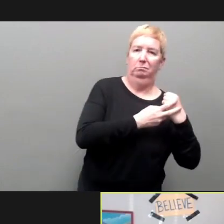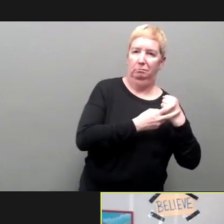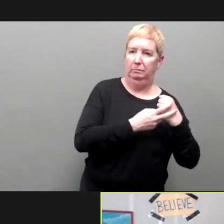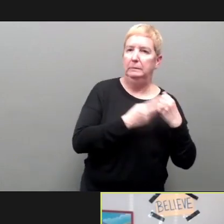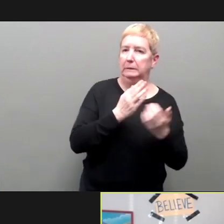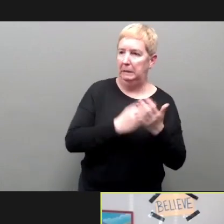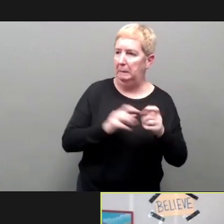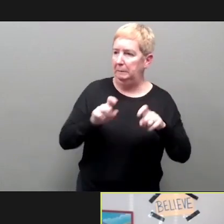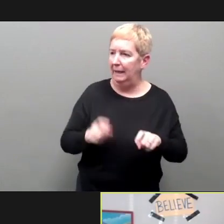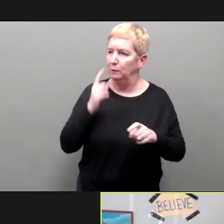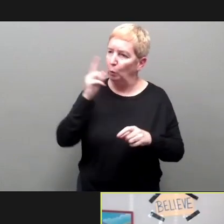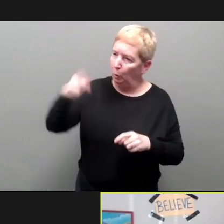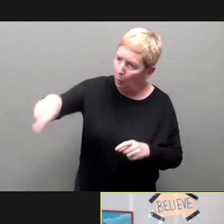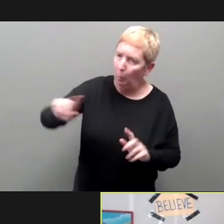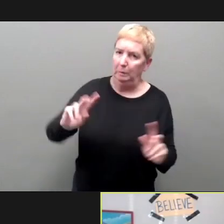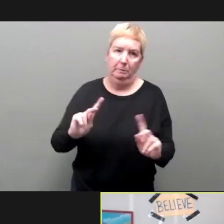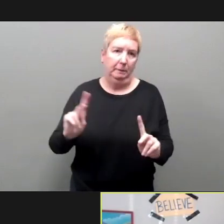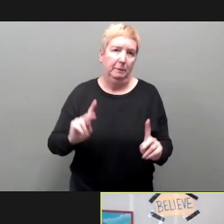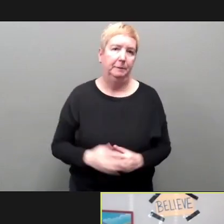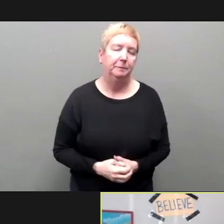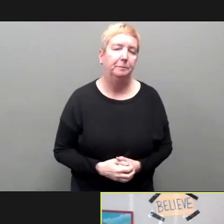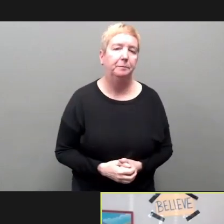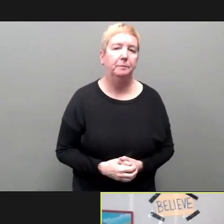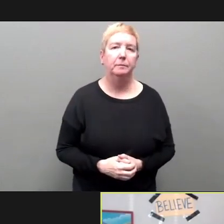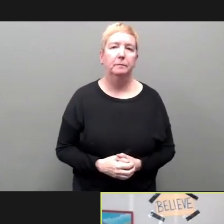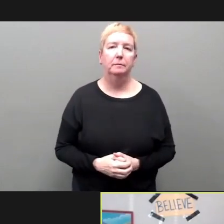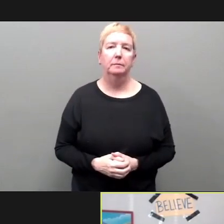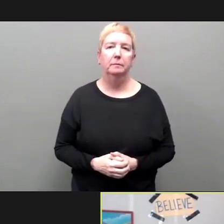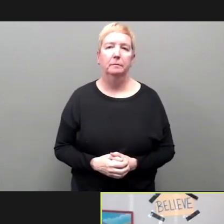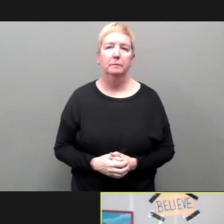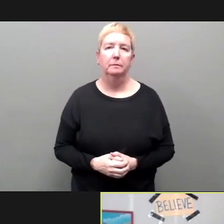treatment, make sure we get them tests. So.